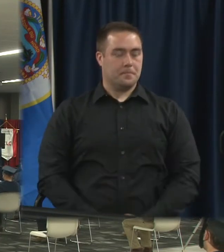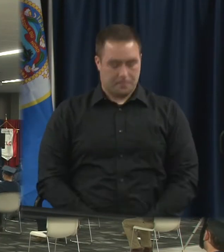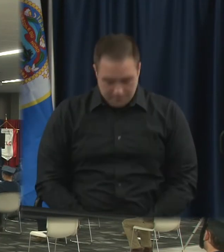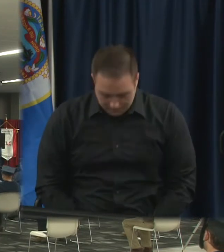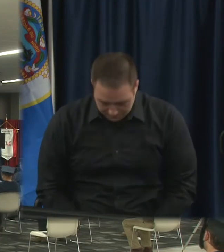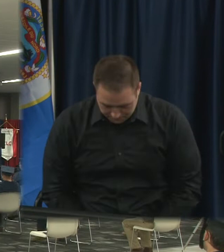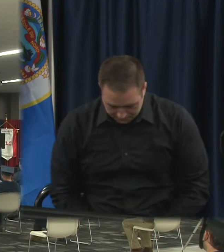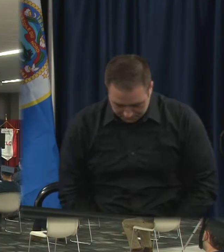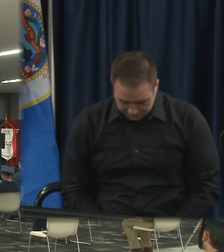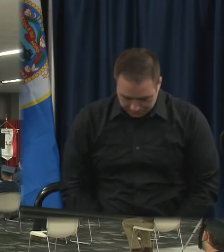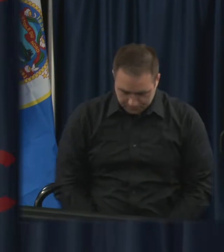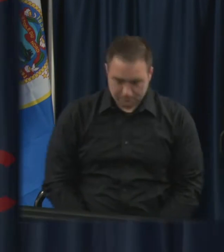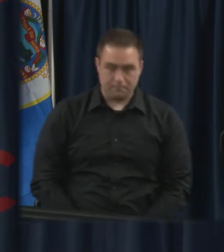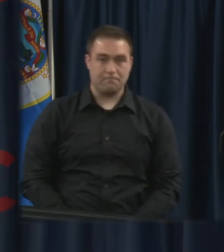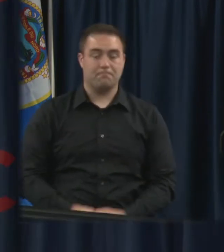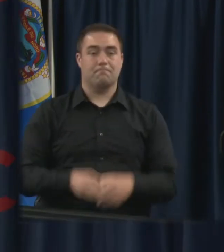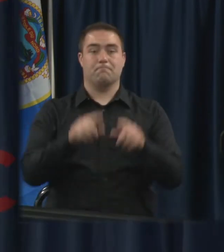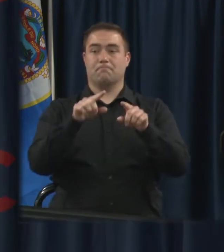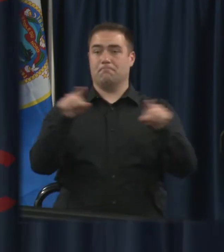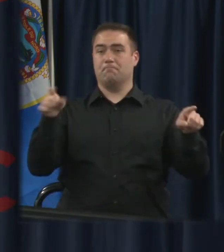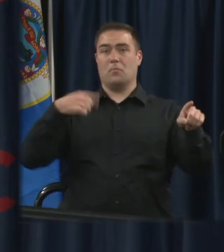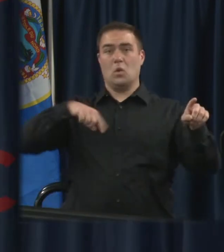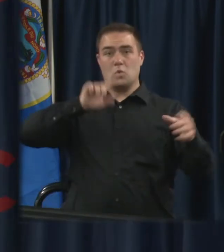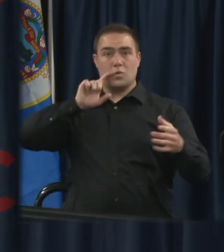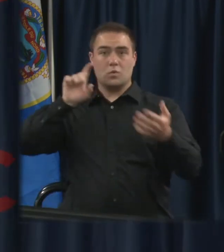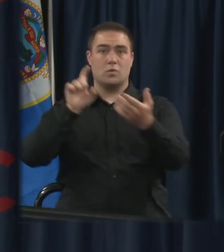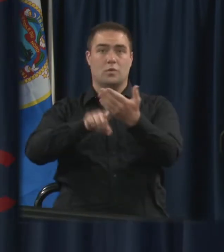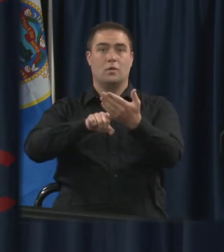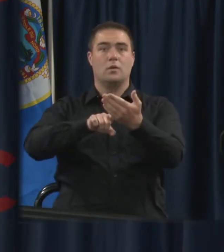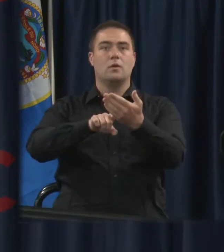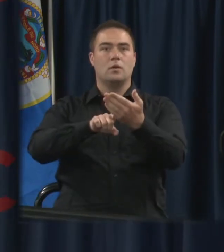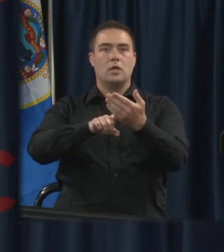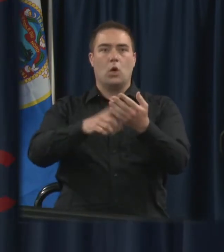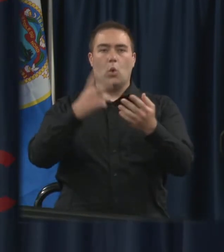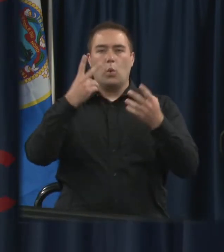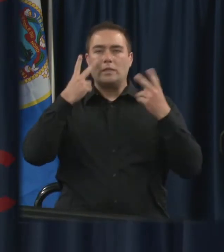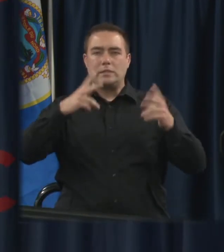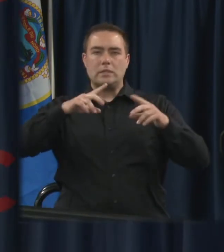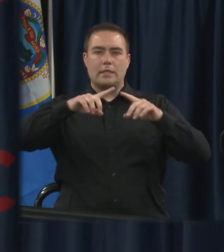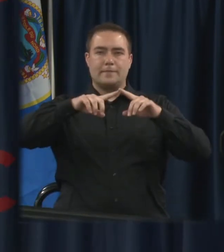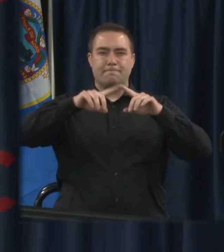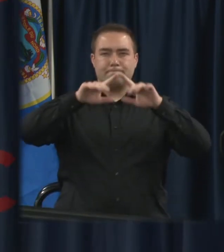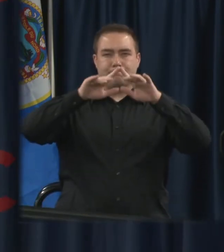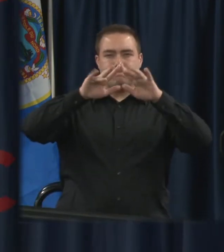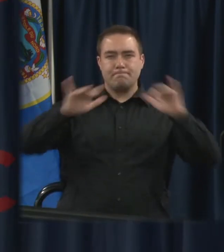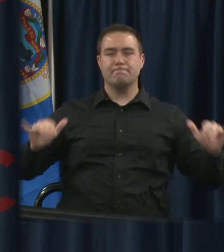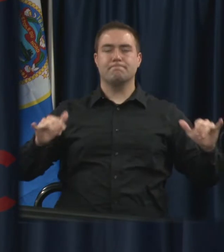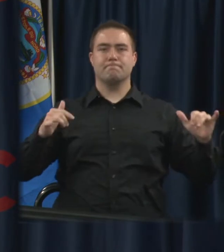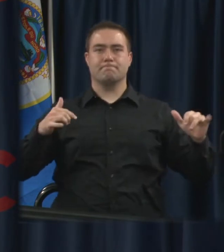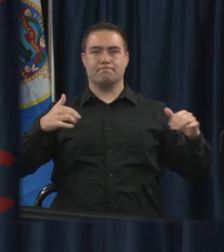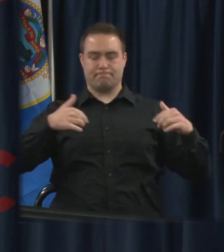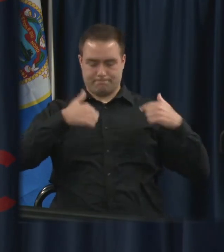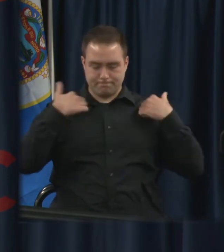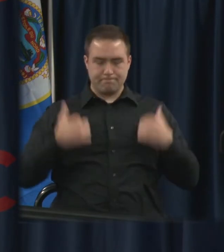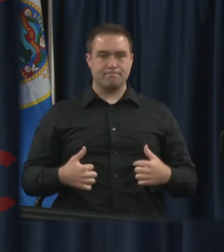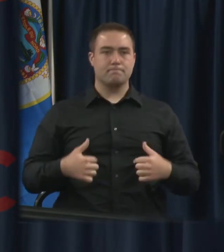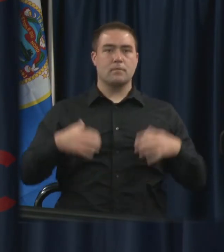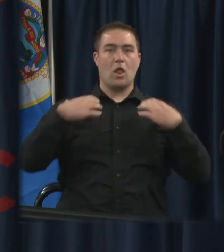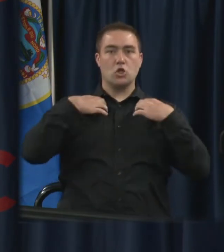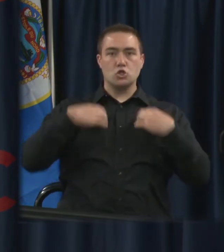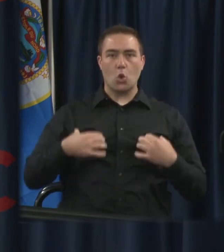So as the candidates for graduation are recognized today, you'll see various accessories to the academic regalia, some of those